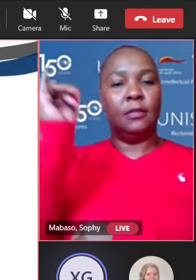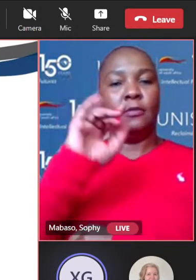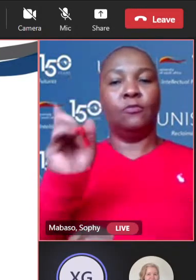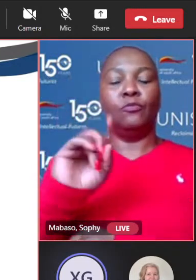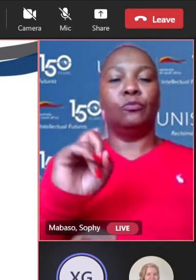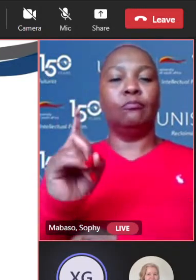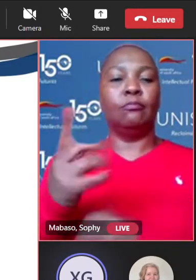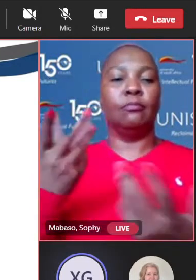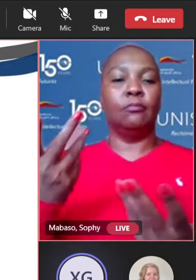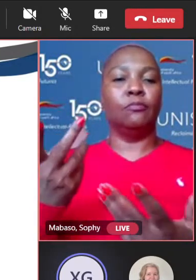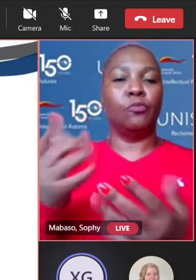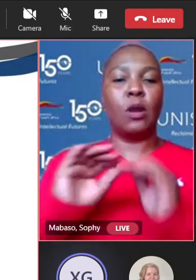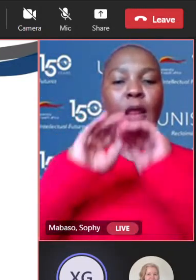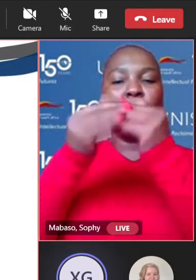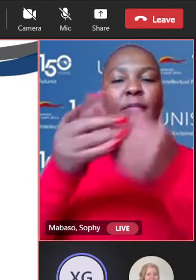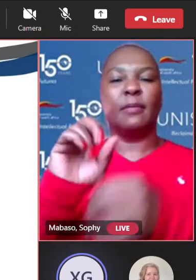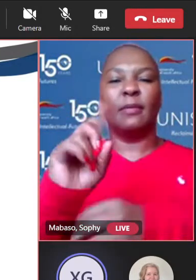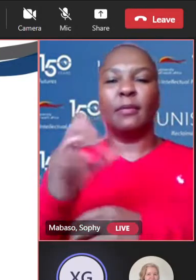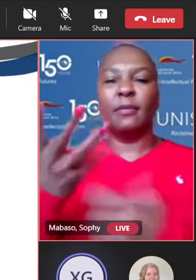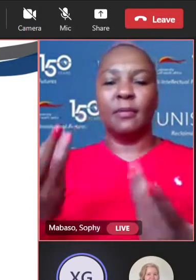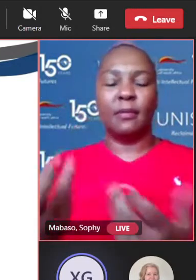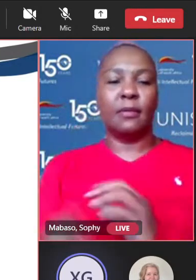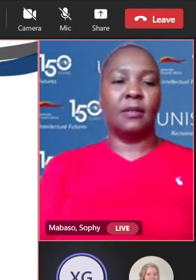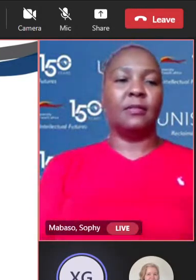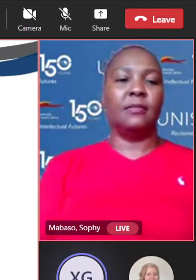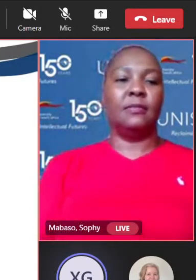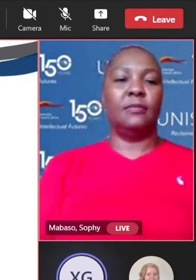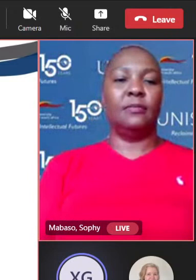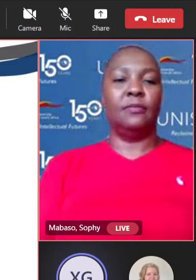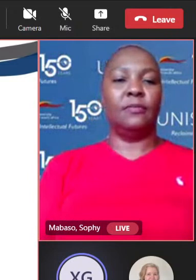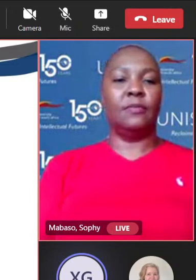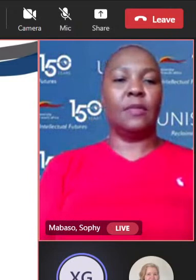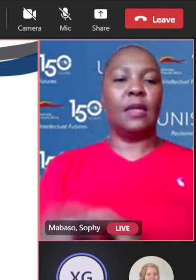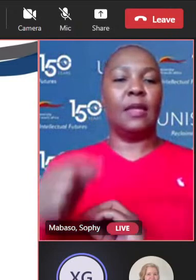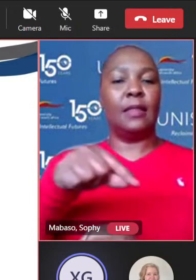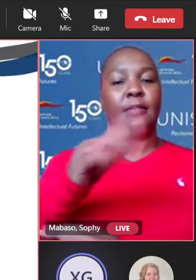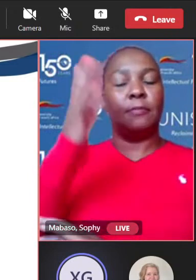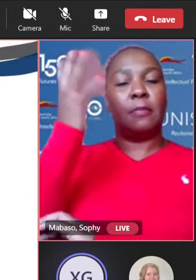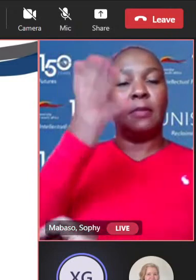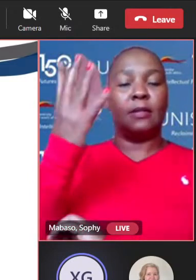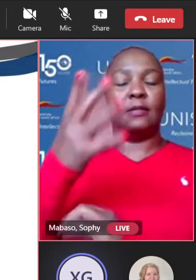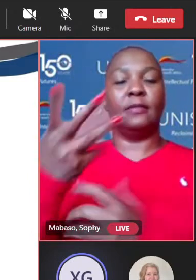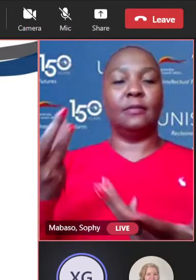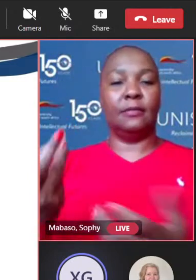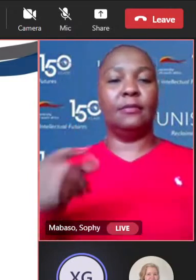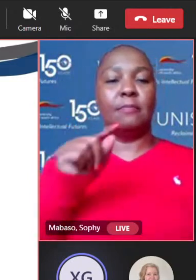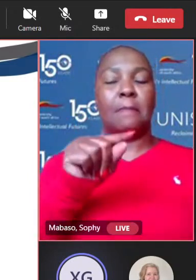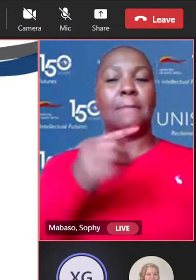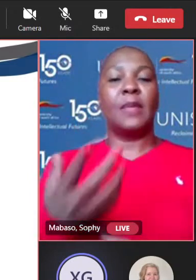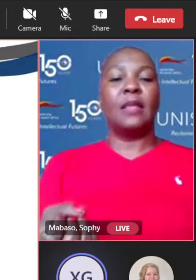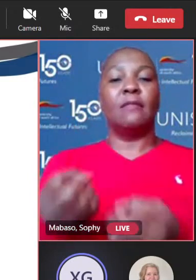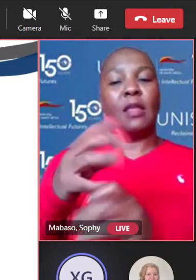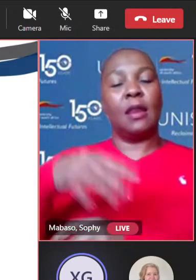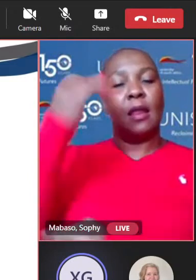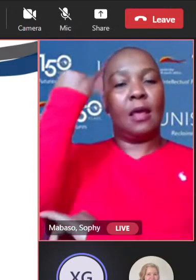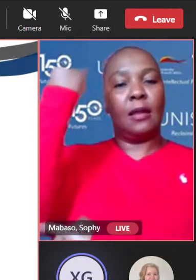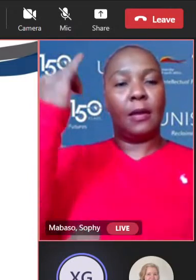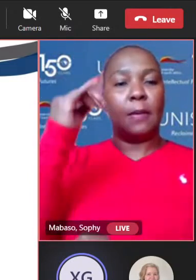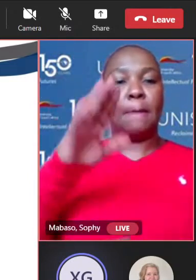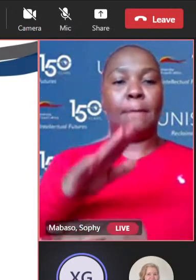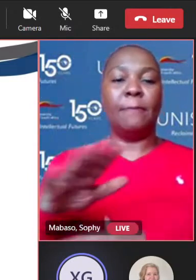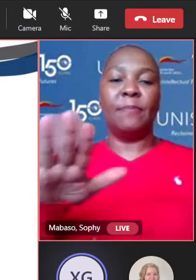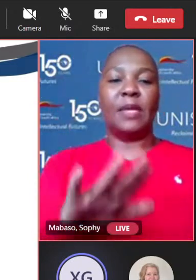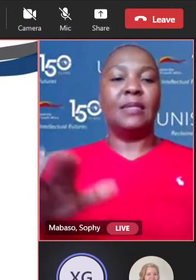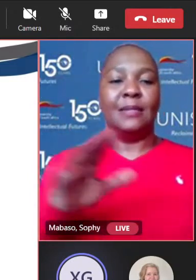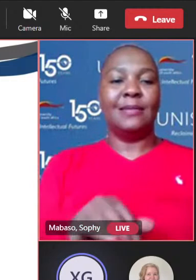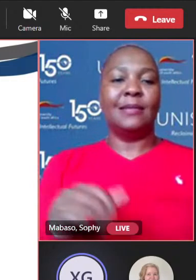be covering in this presentation. So it gives you an idea of the basic skills in